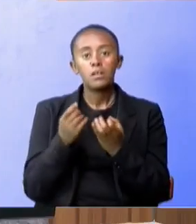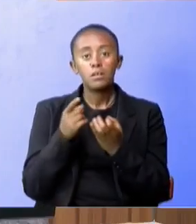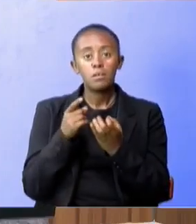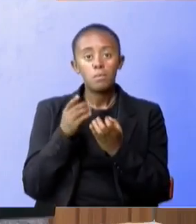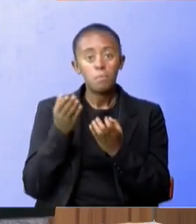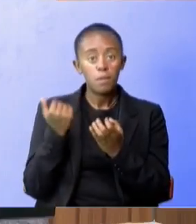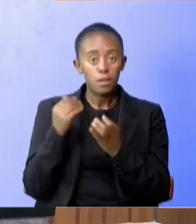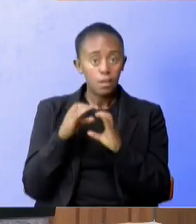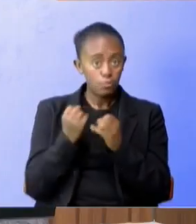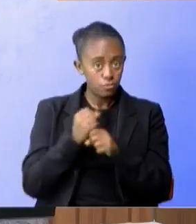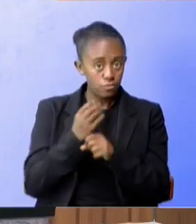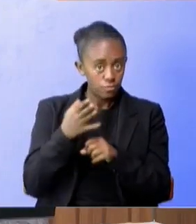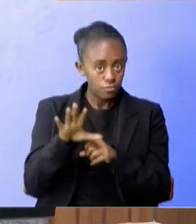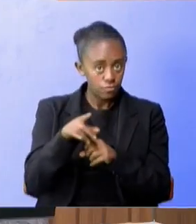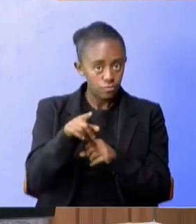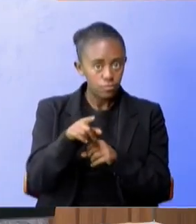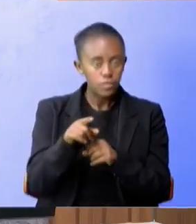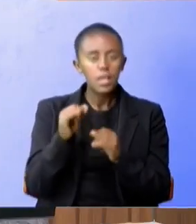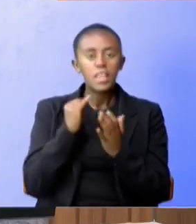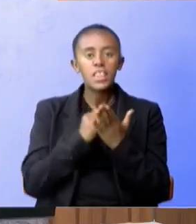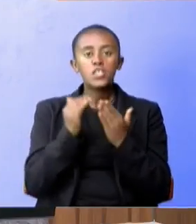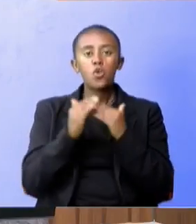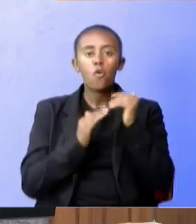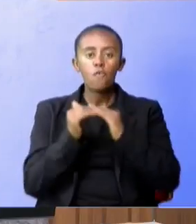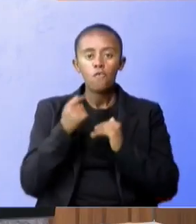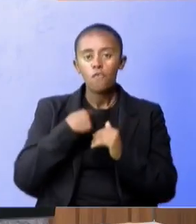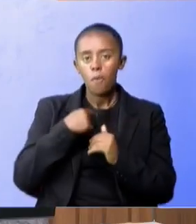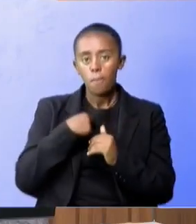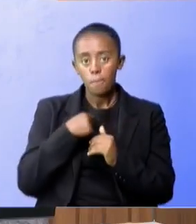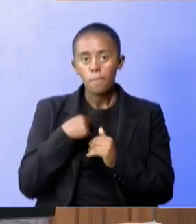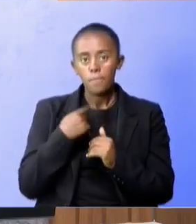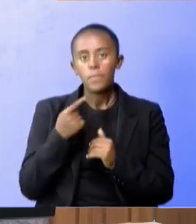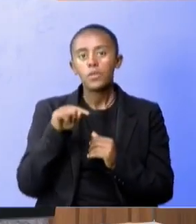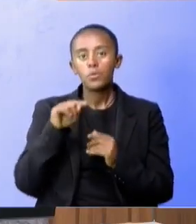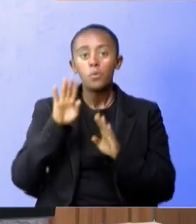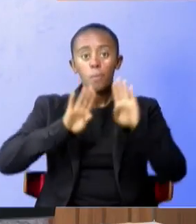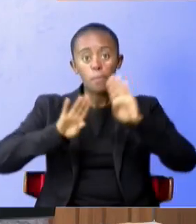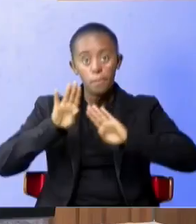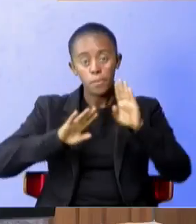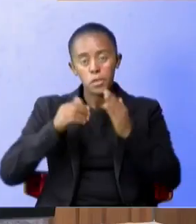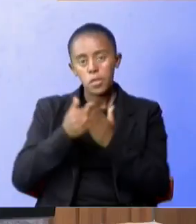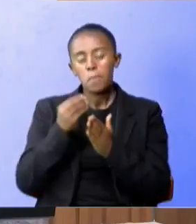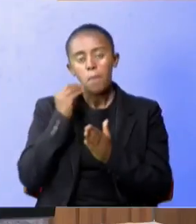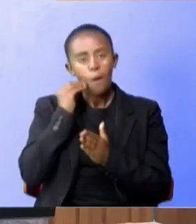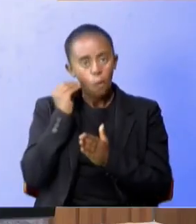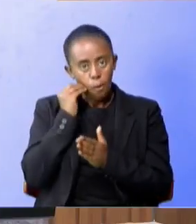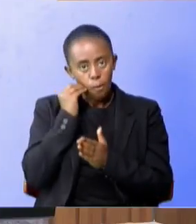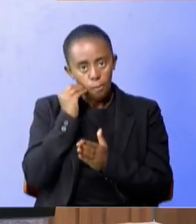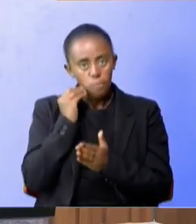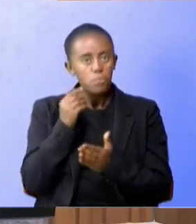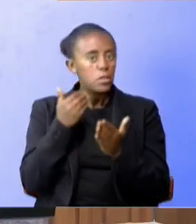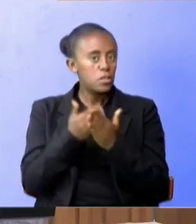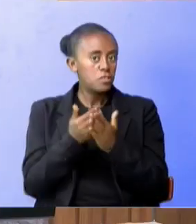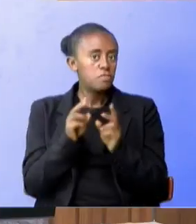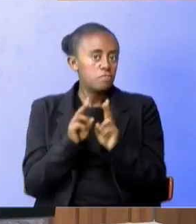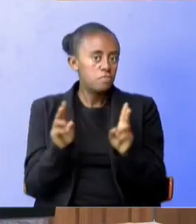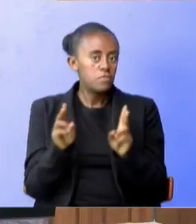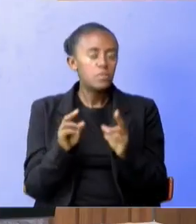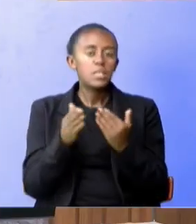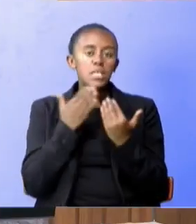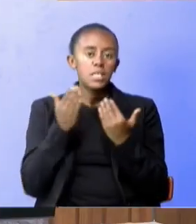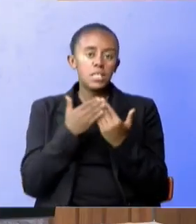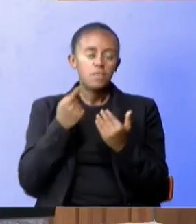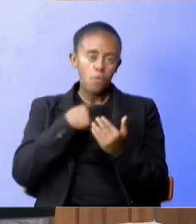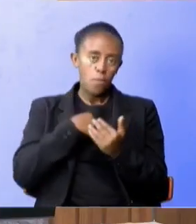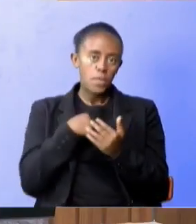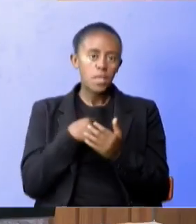remember, by saying, it is convenient for me to take the bus near my home because it is very easy for